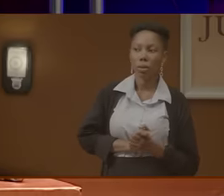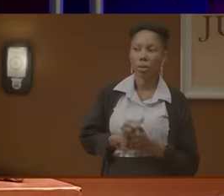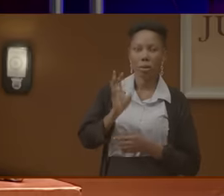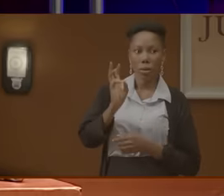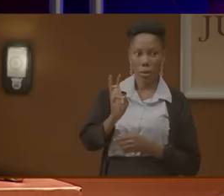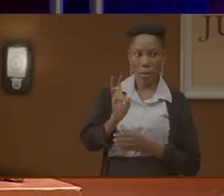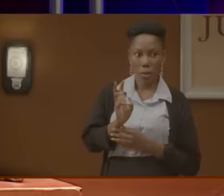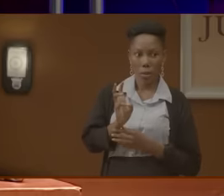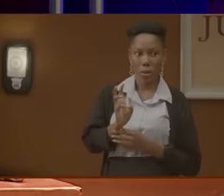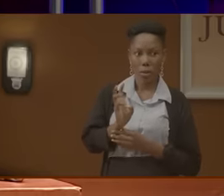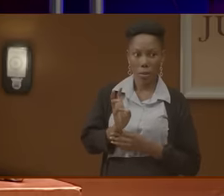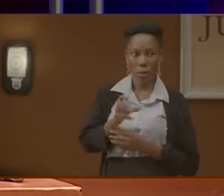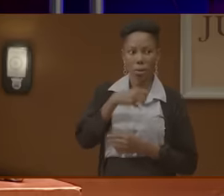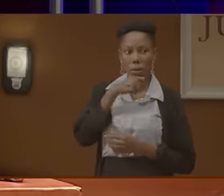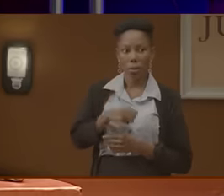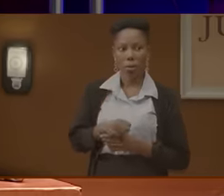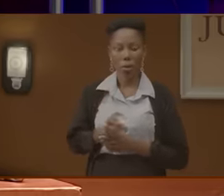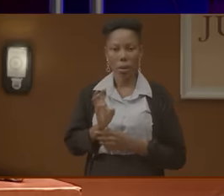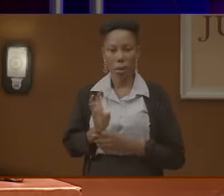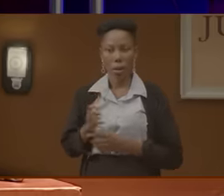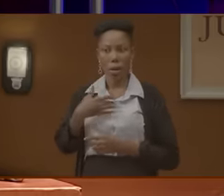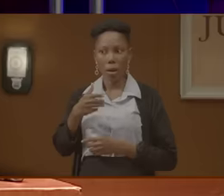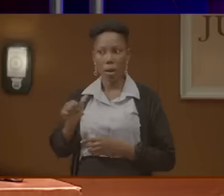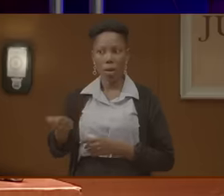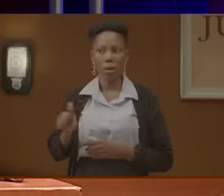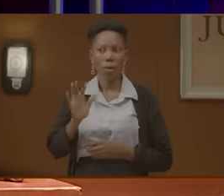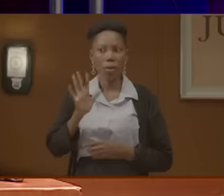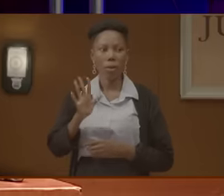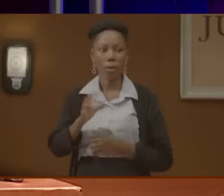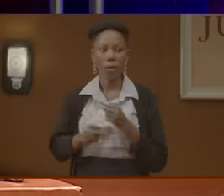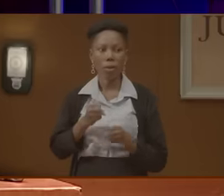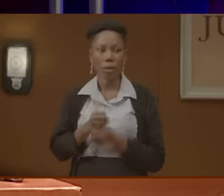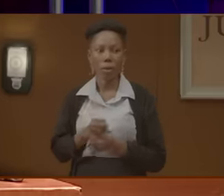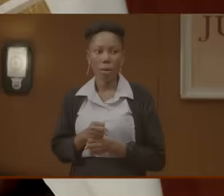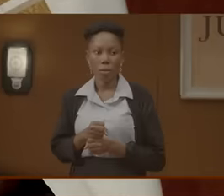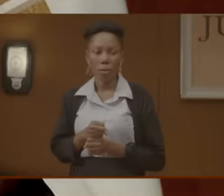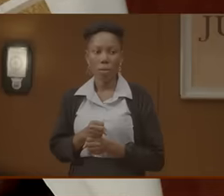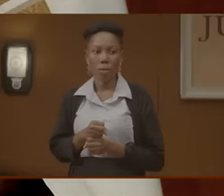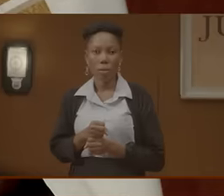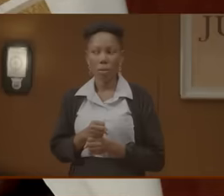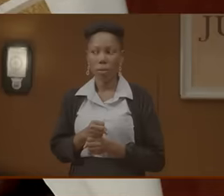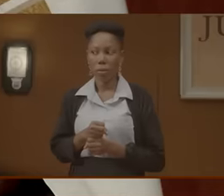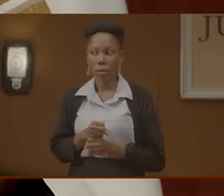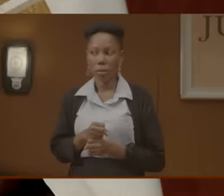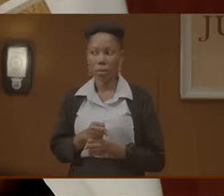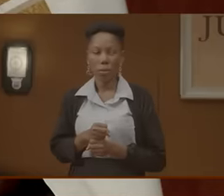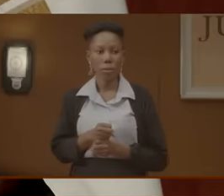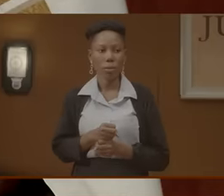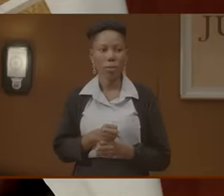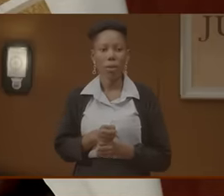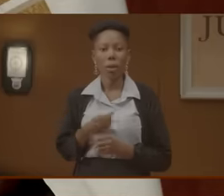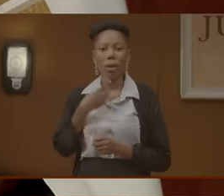was 6 years. 6 years? Yes. Then Rebecca is 5 years. Why? Let me tell you, there is